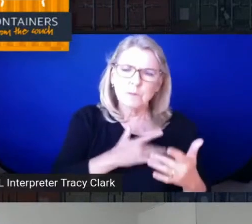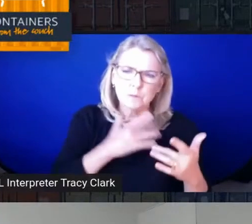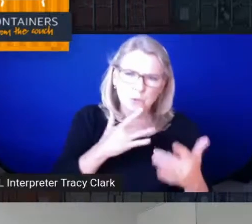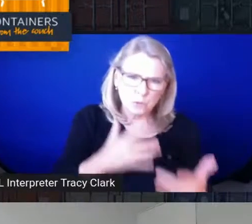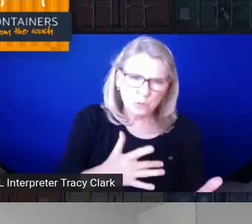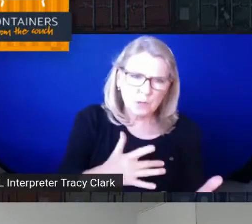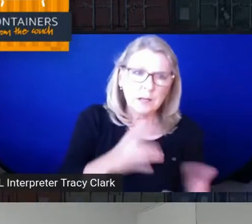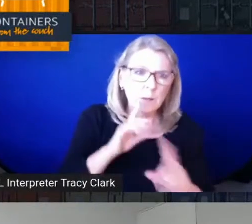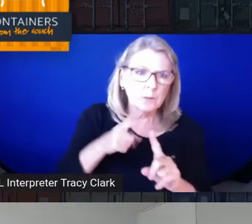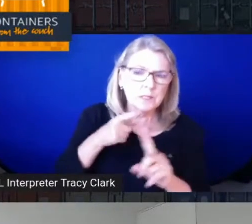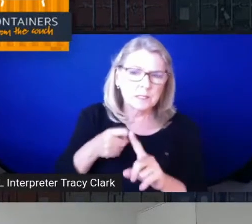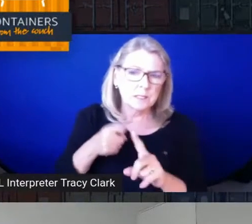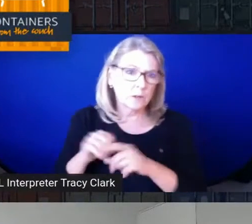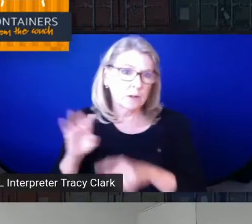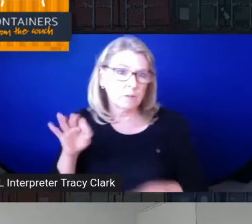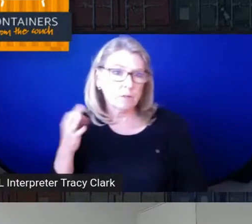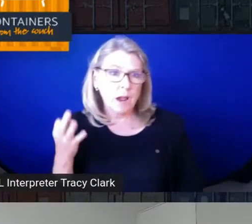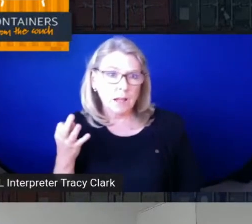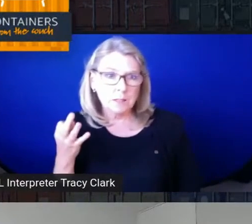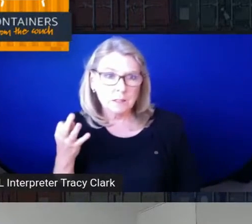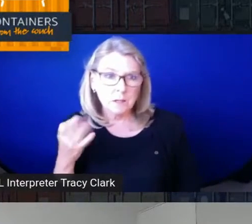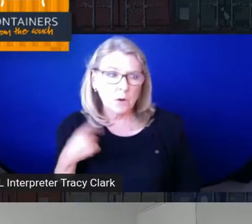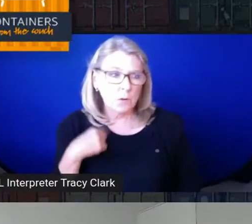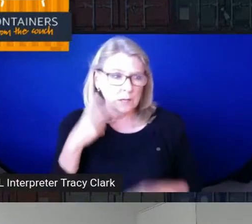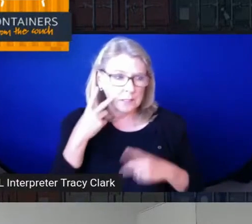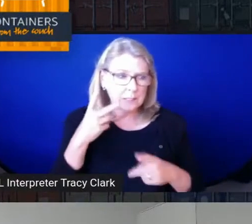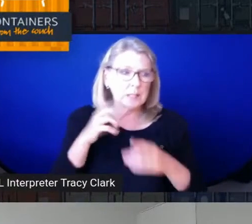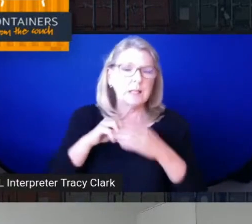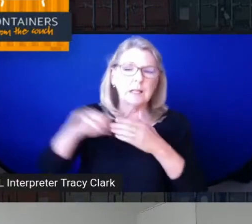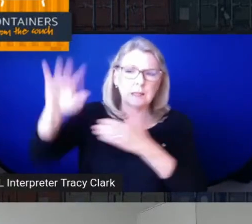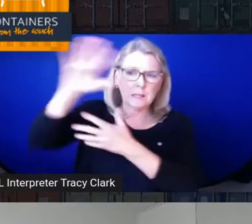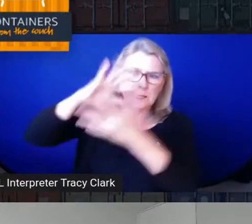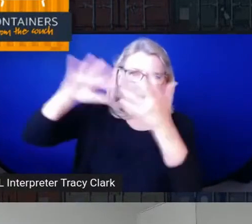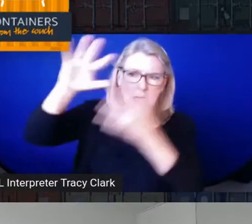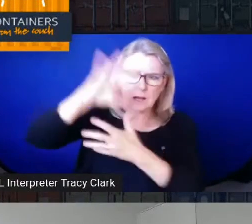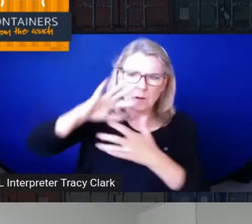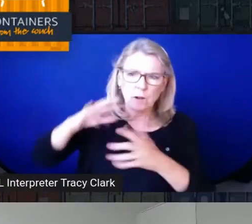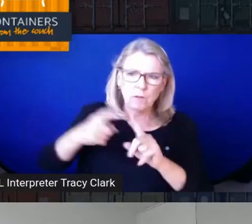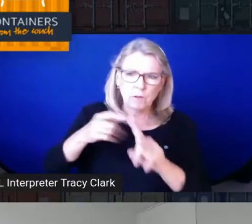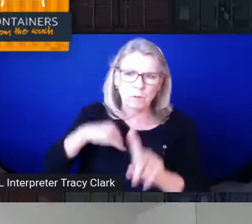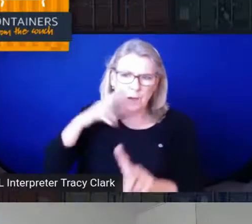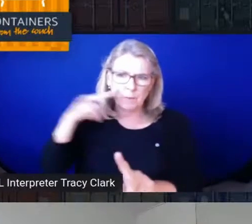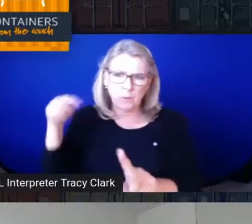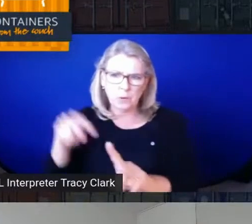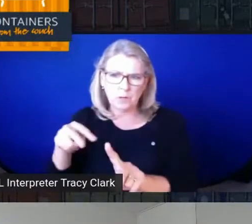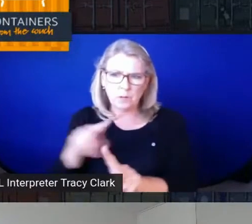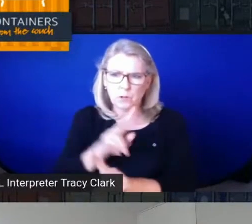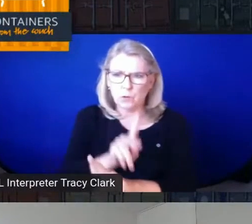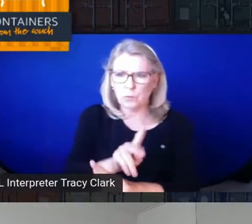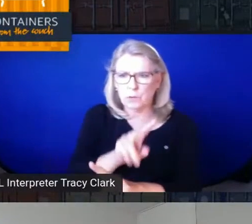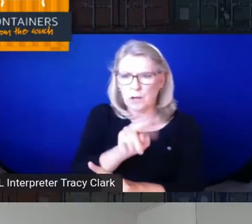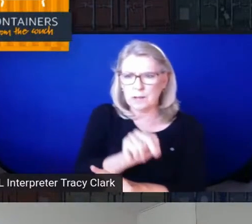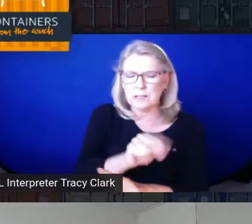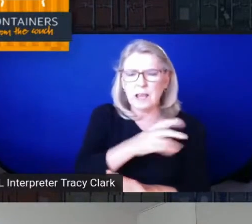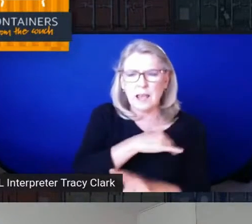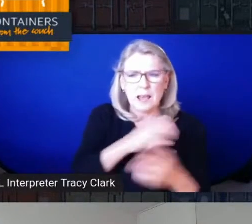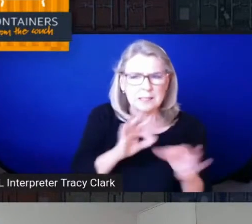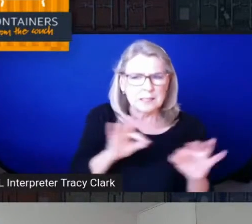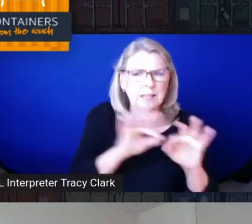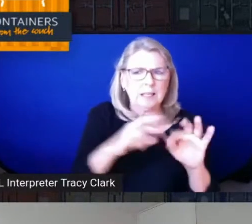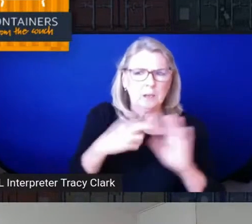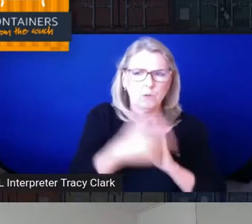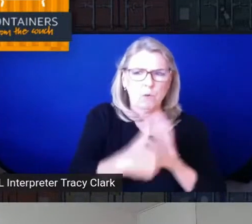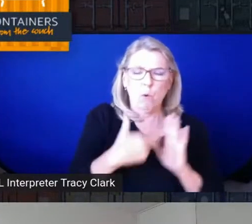France, with sovereign cloud, where, from my point of view, Kubernetes has a key role to play. Because when we think